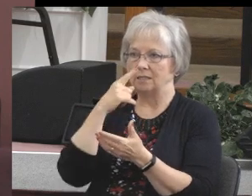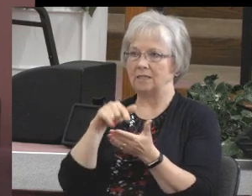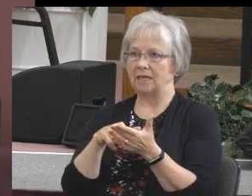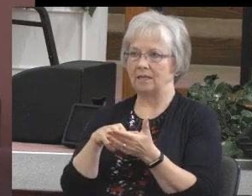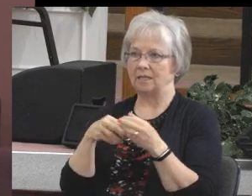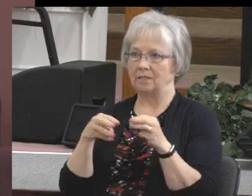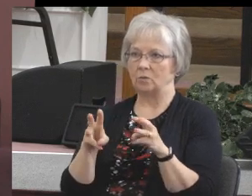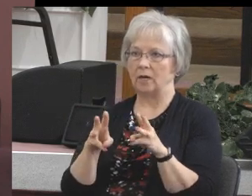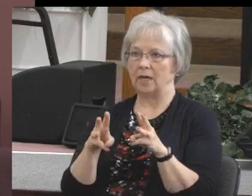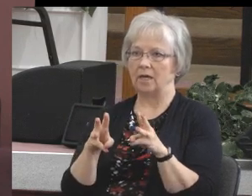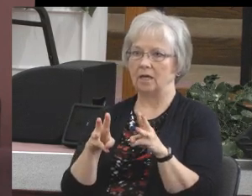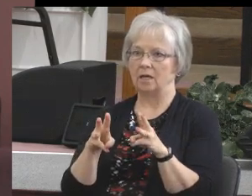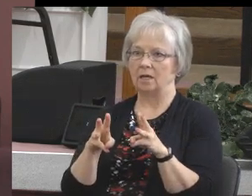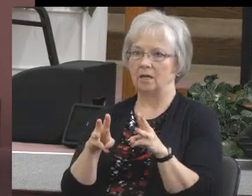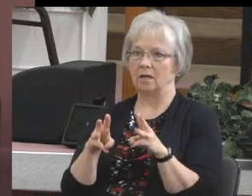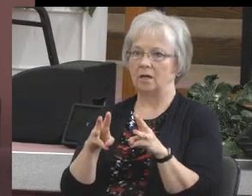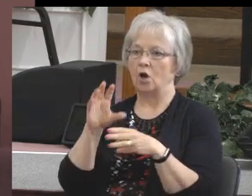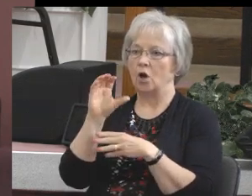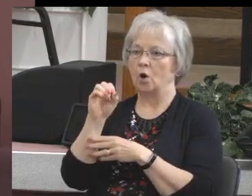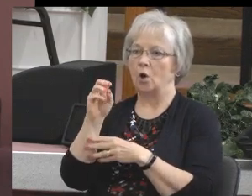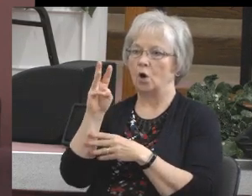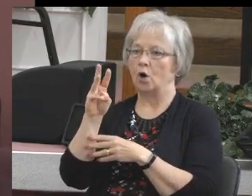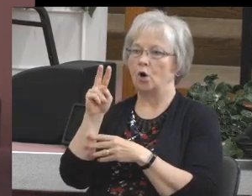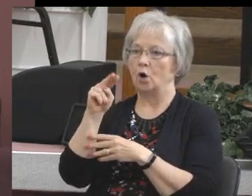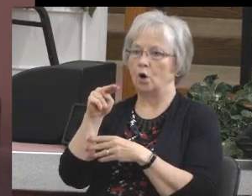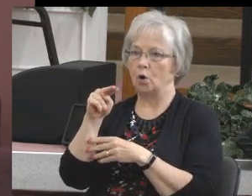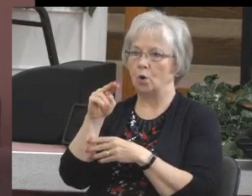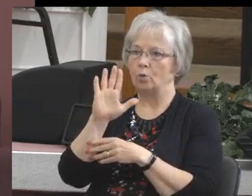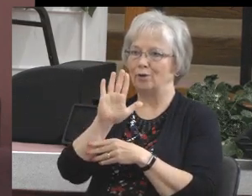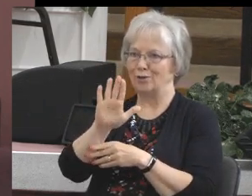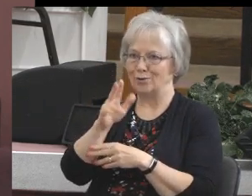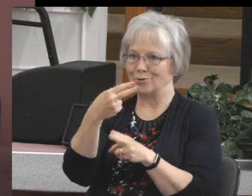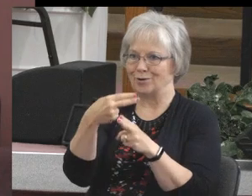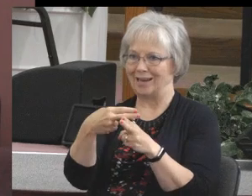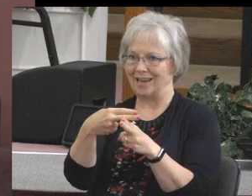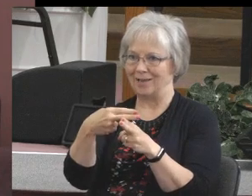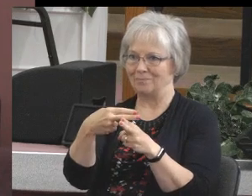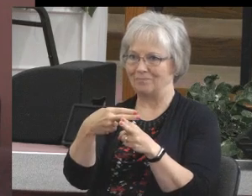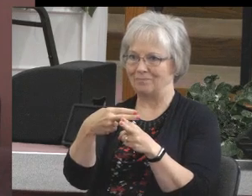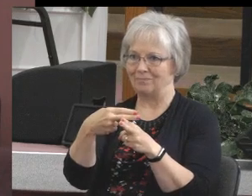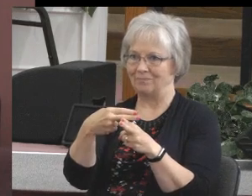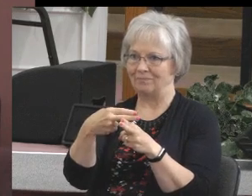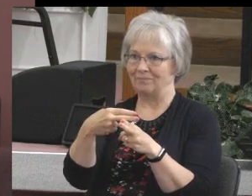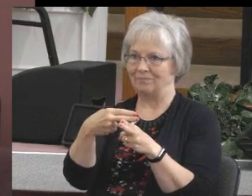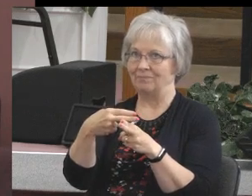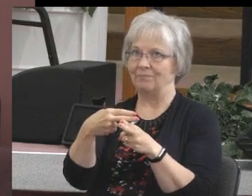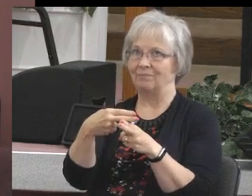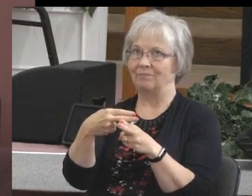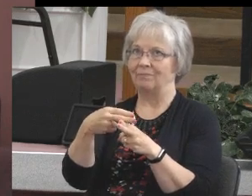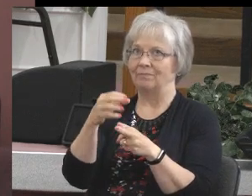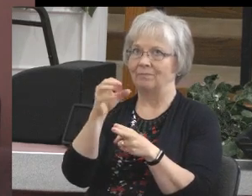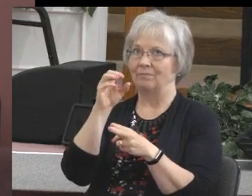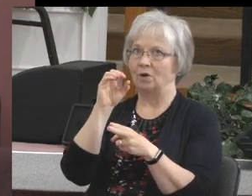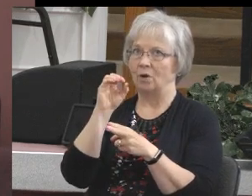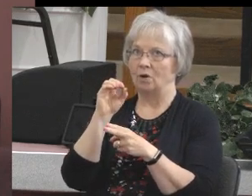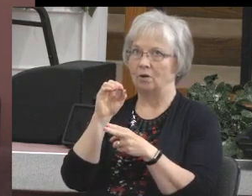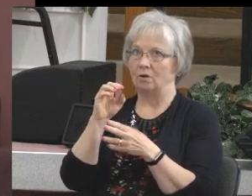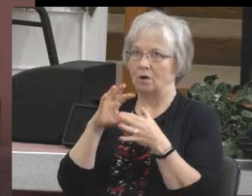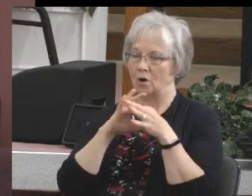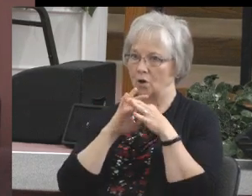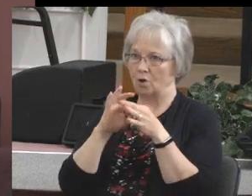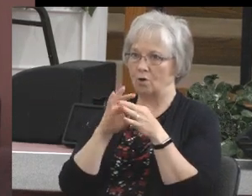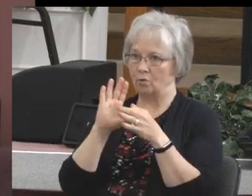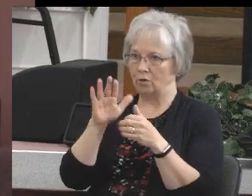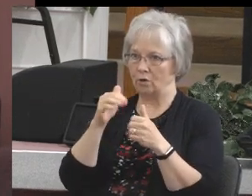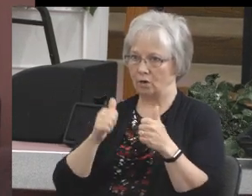Folks, own your name. Own your name. Own your actions and